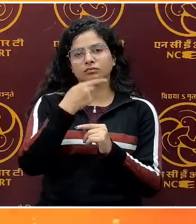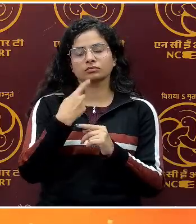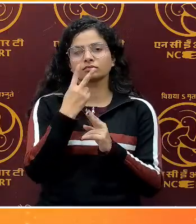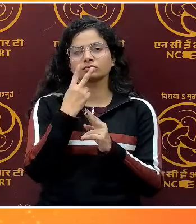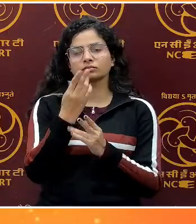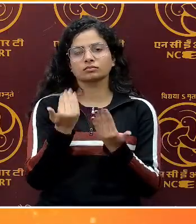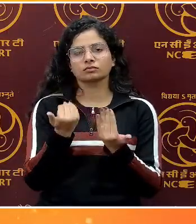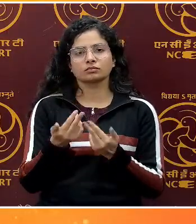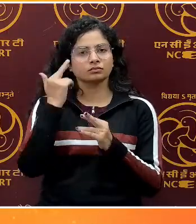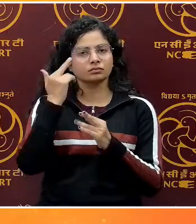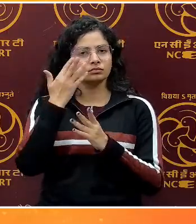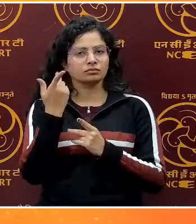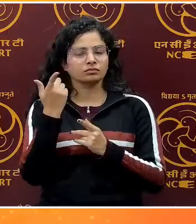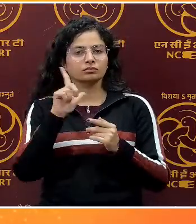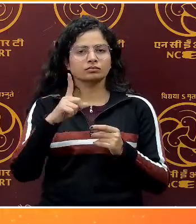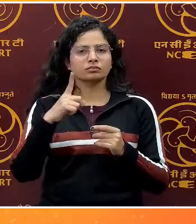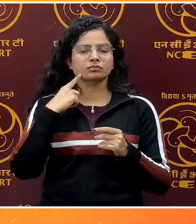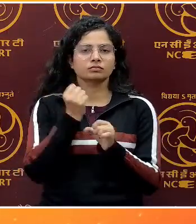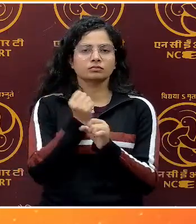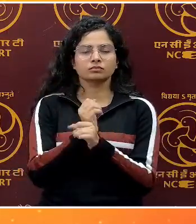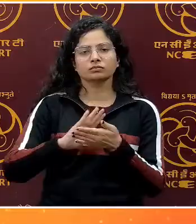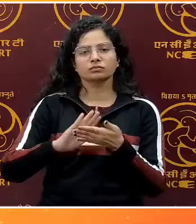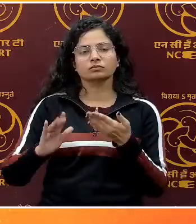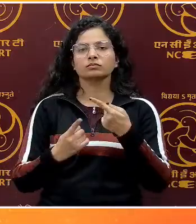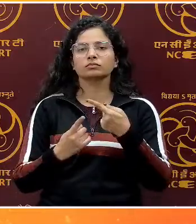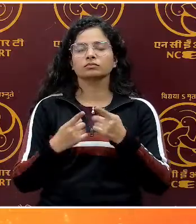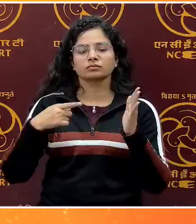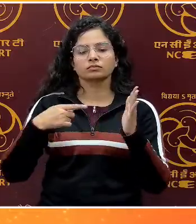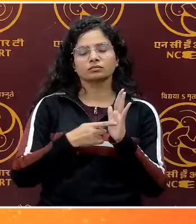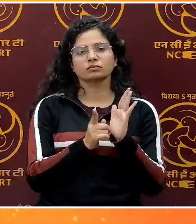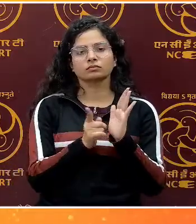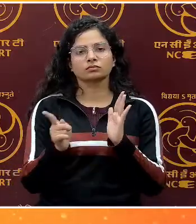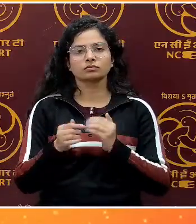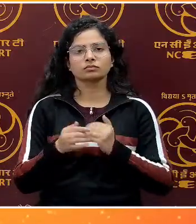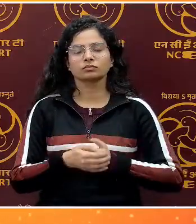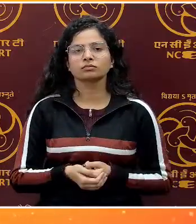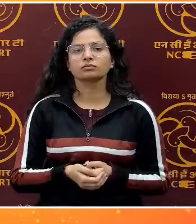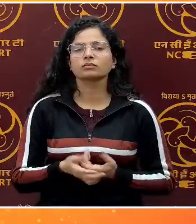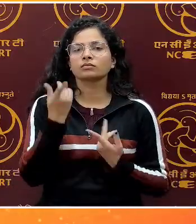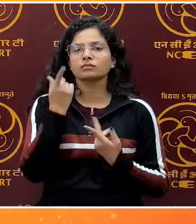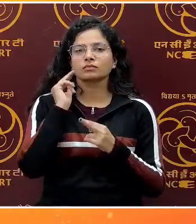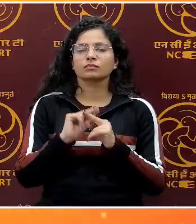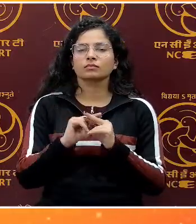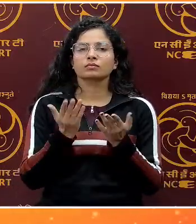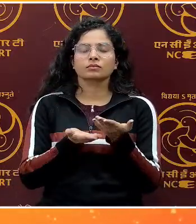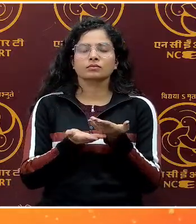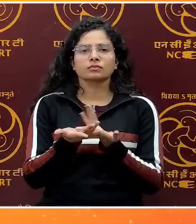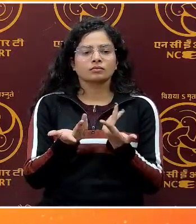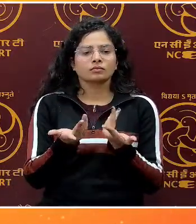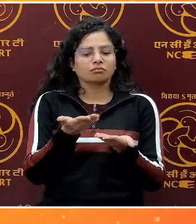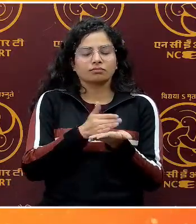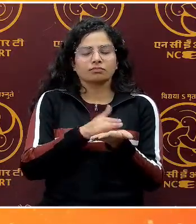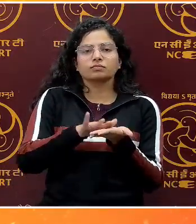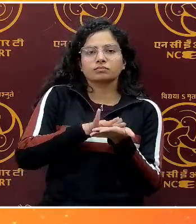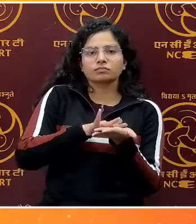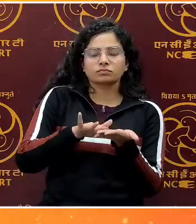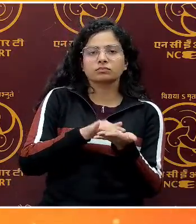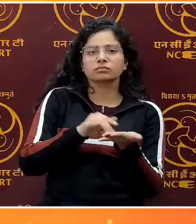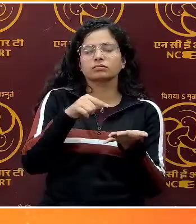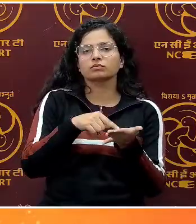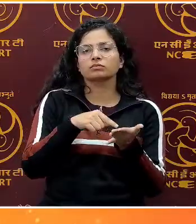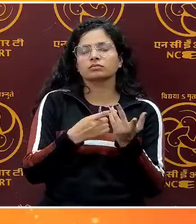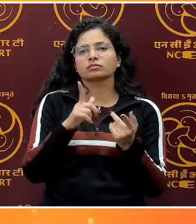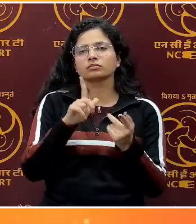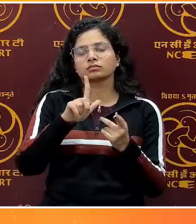because the light is getting reflected. Okay. Okay. And if we talk of rough surfaces, there also light